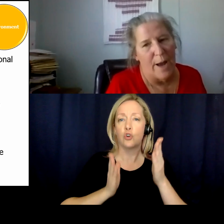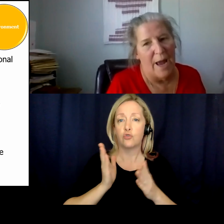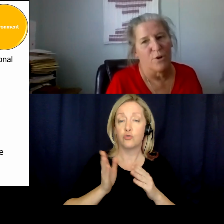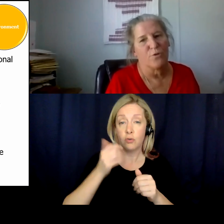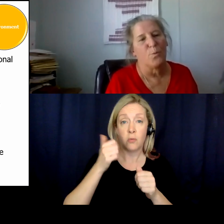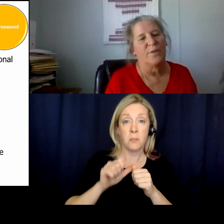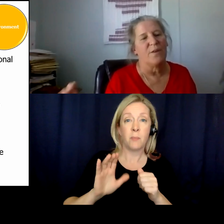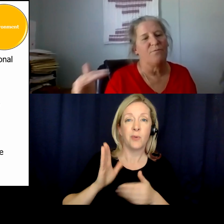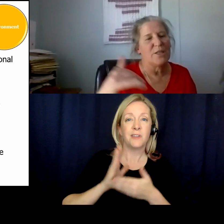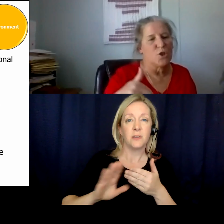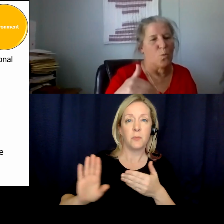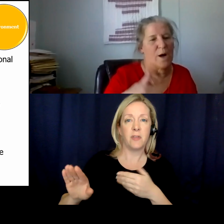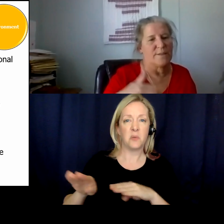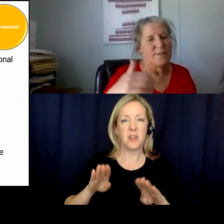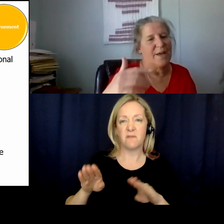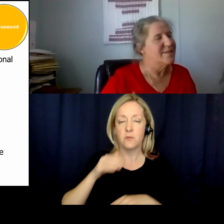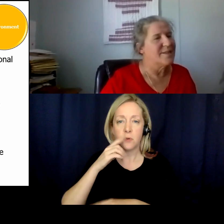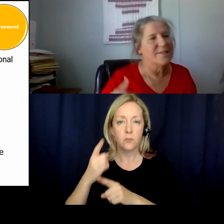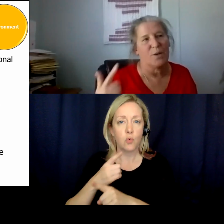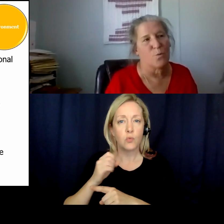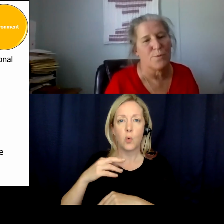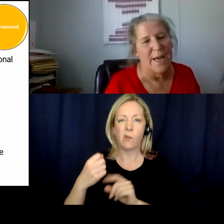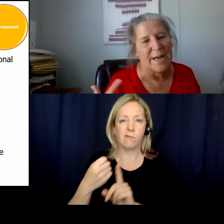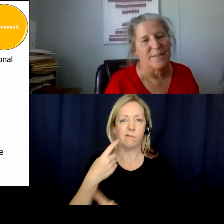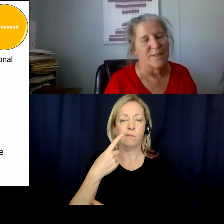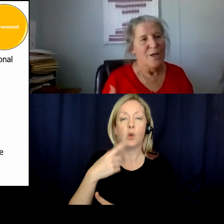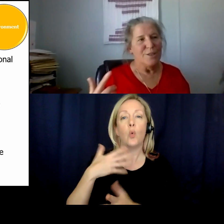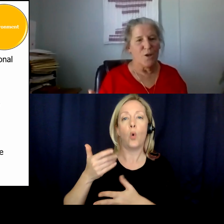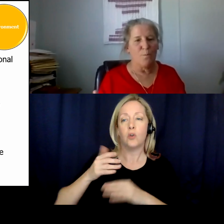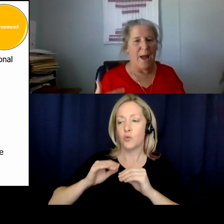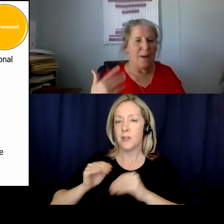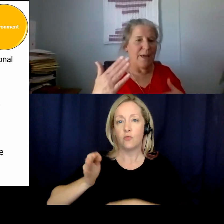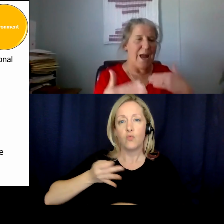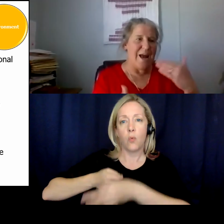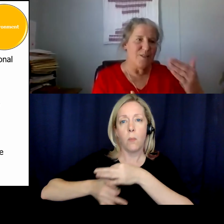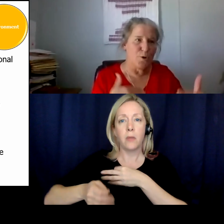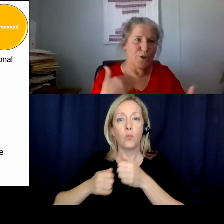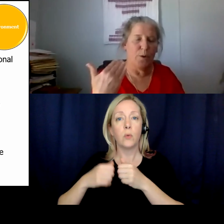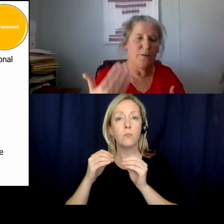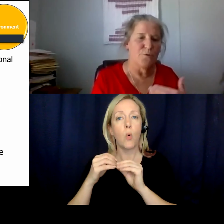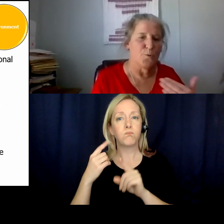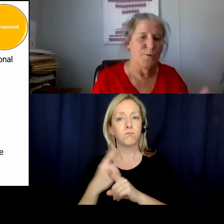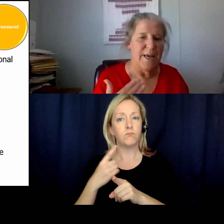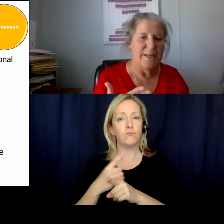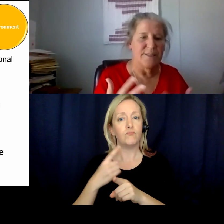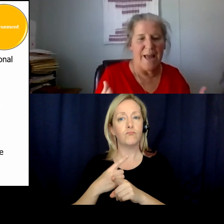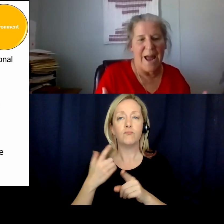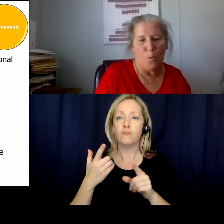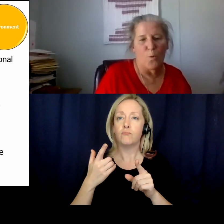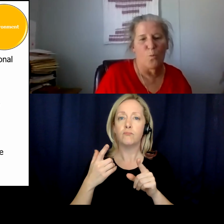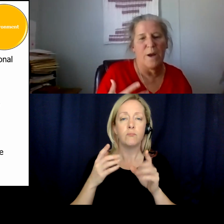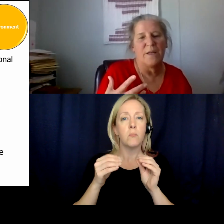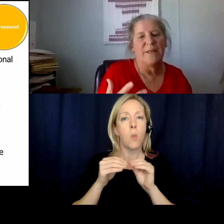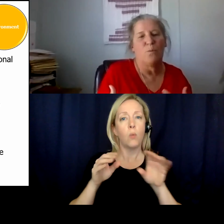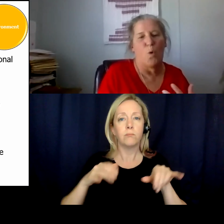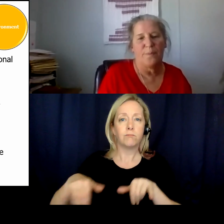unconventional behaviors with conventional ones in existing routines. So maybe as we're doing those routines now,